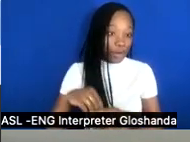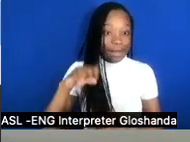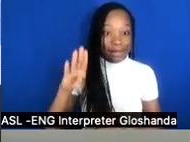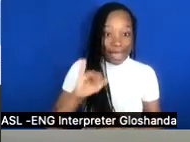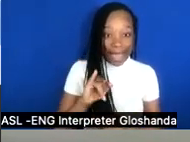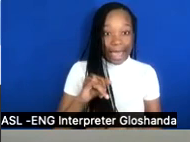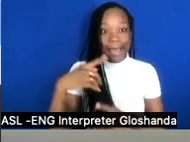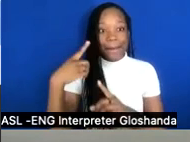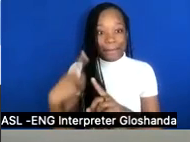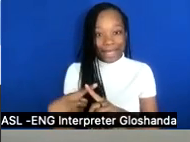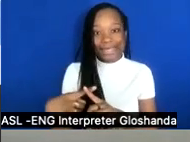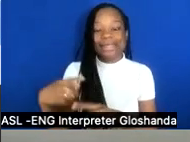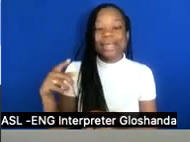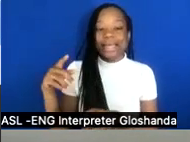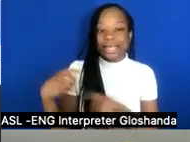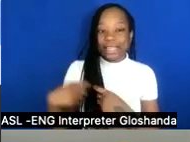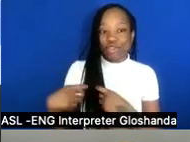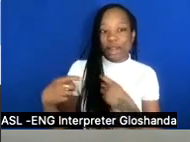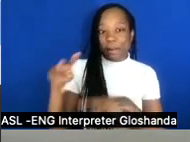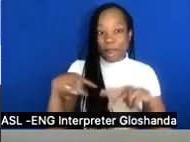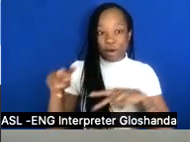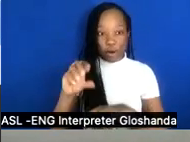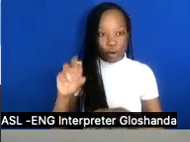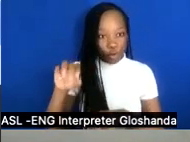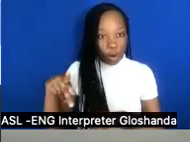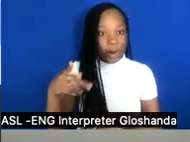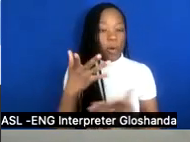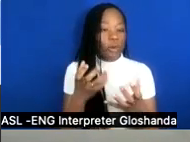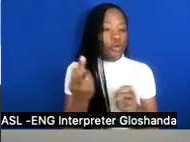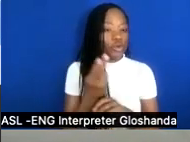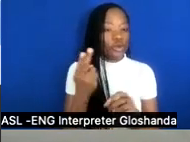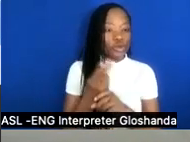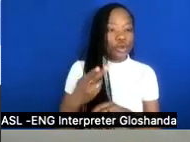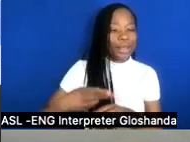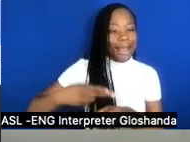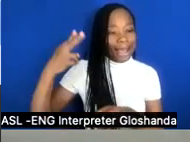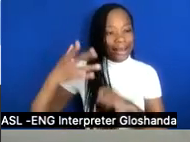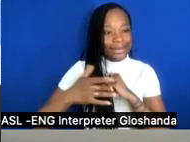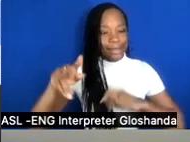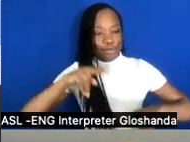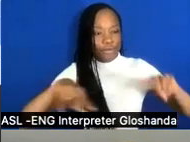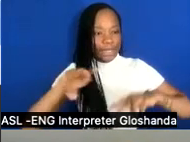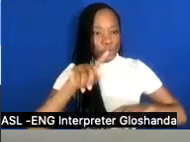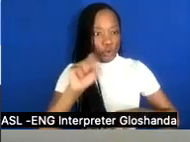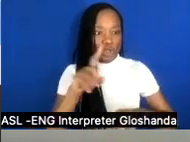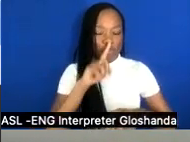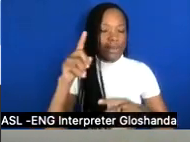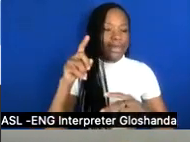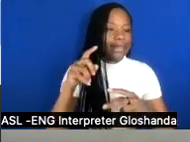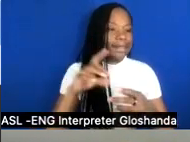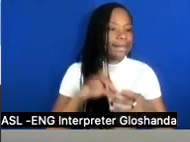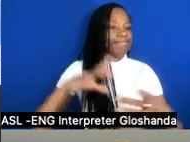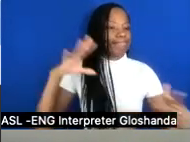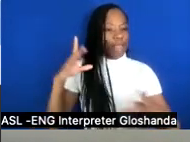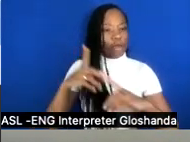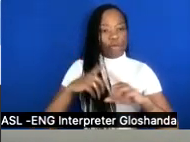corporations. It's to use high-tech surveillance tools and to further disinvest from public services that